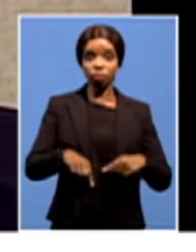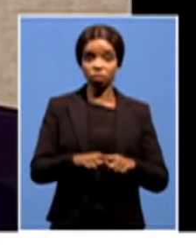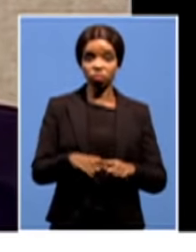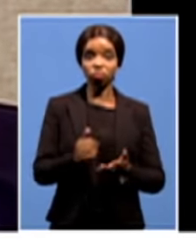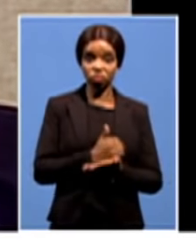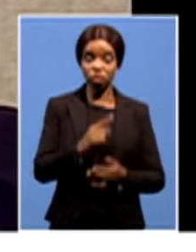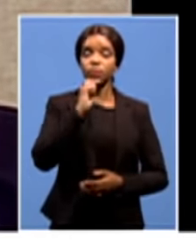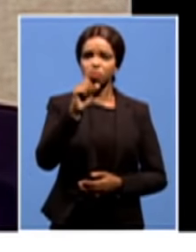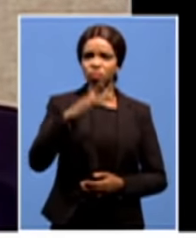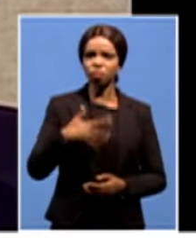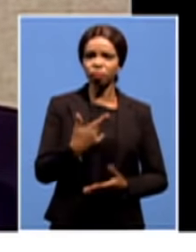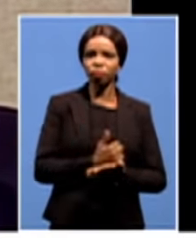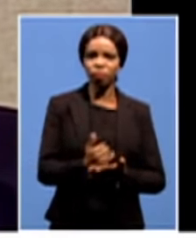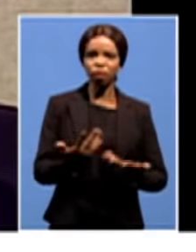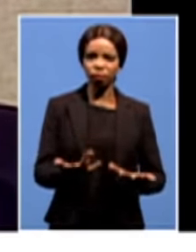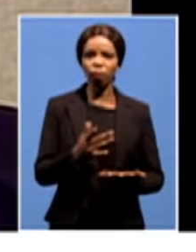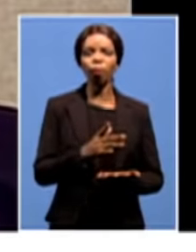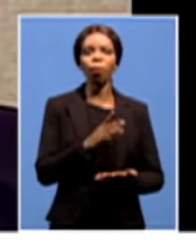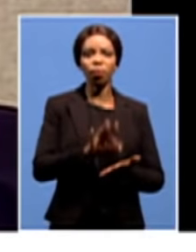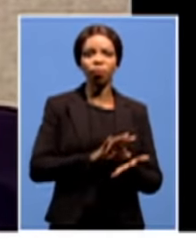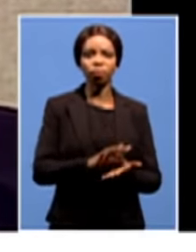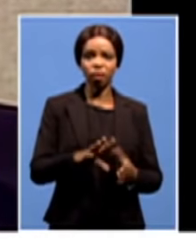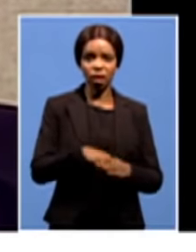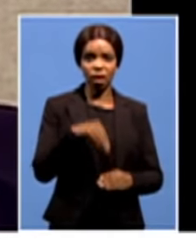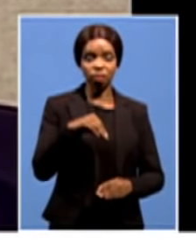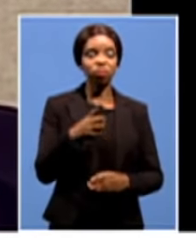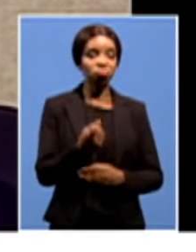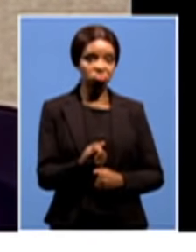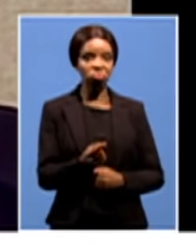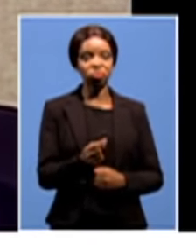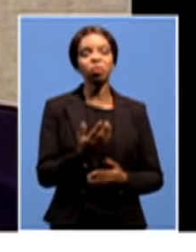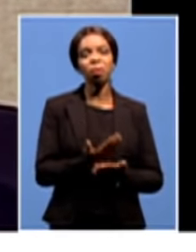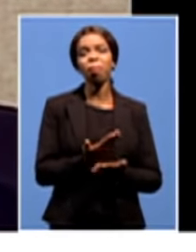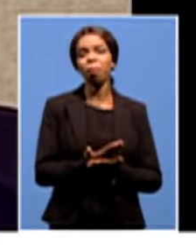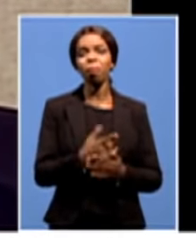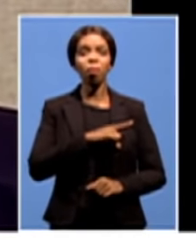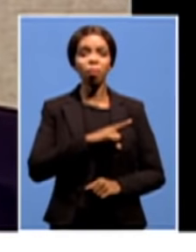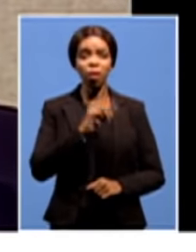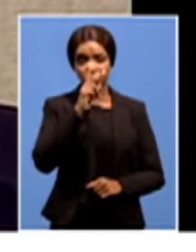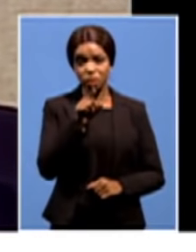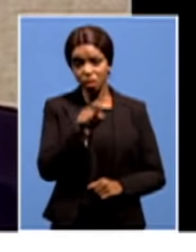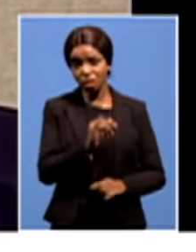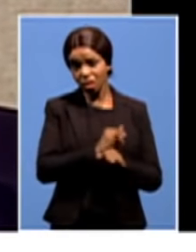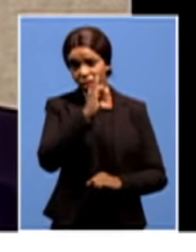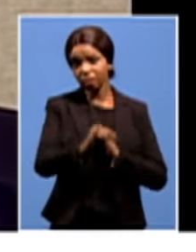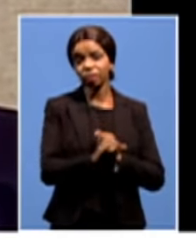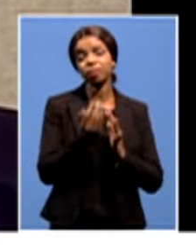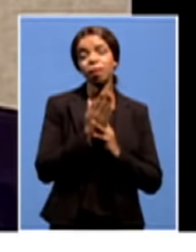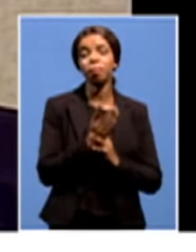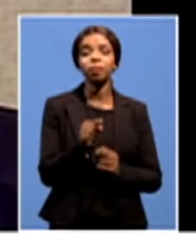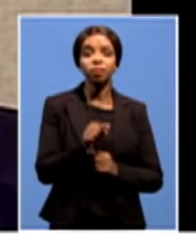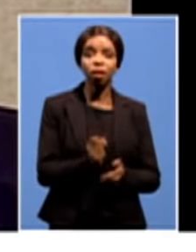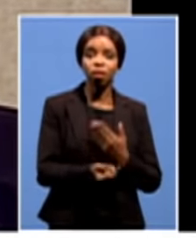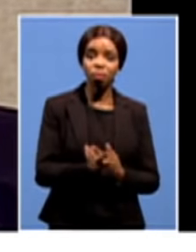participate in the elections, it's really not an impossibility to make it possible by seeing to it that this international mediation course takes place as